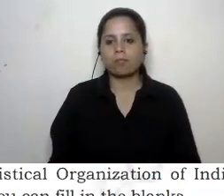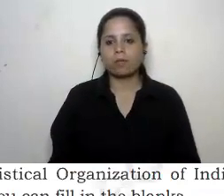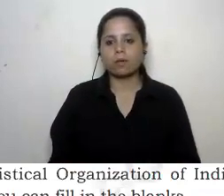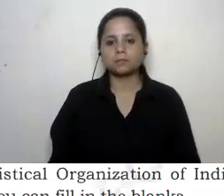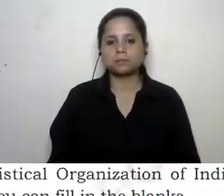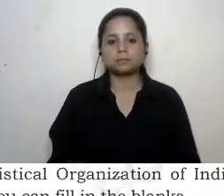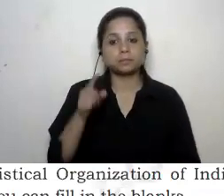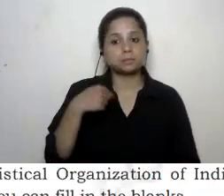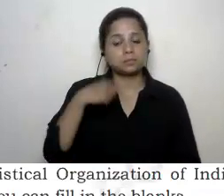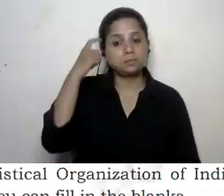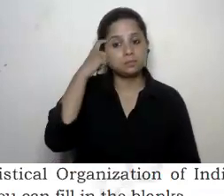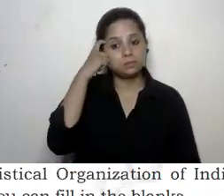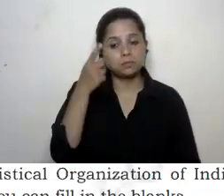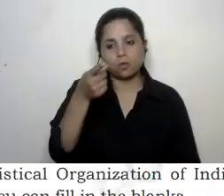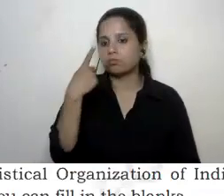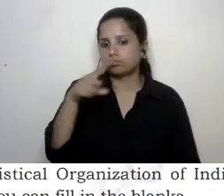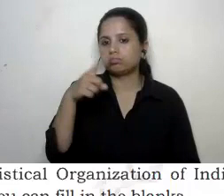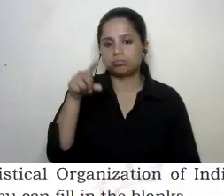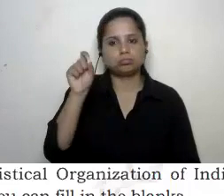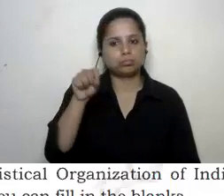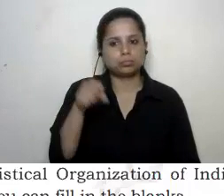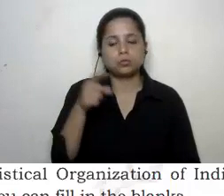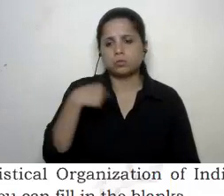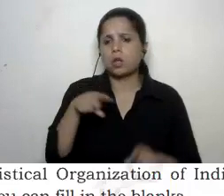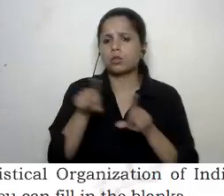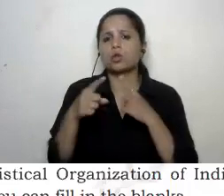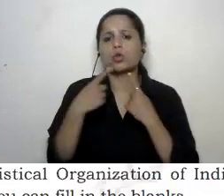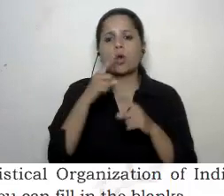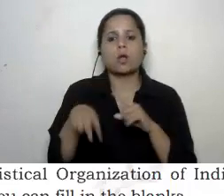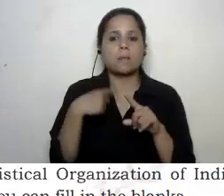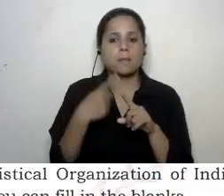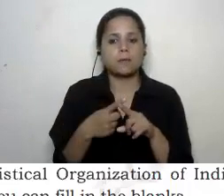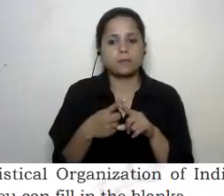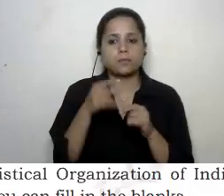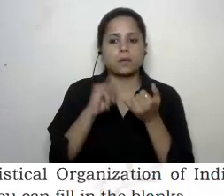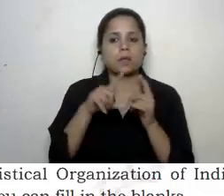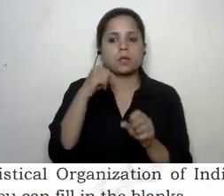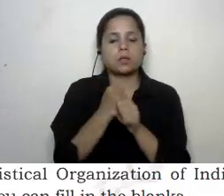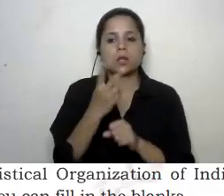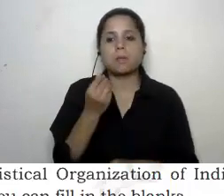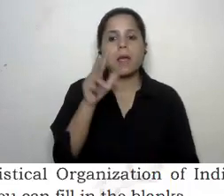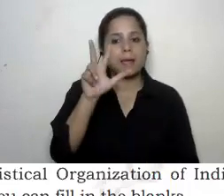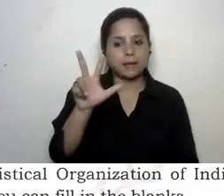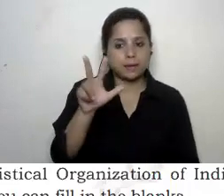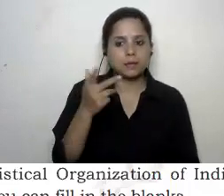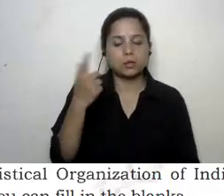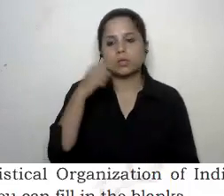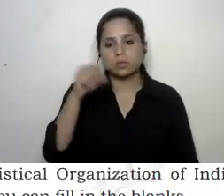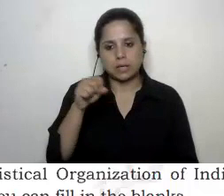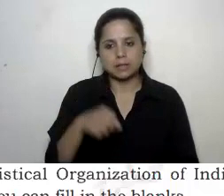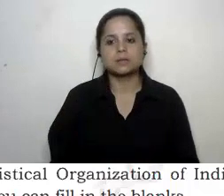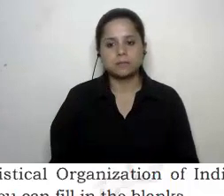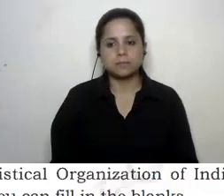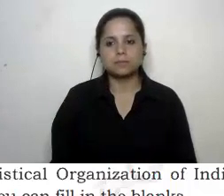And I that's think we right, can that's also, right. yes, yeah, we can also talk about Yeah, decent talk work about and SDG number 8, yes,